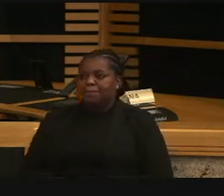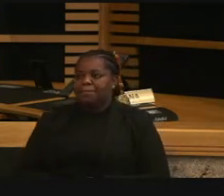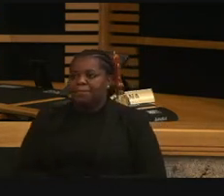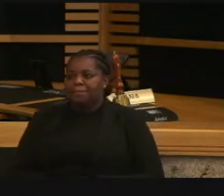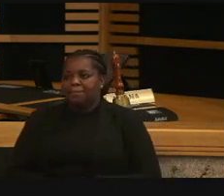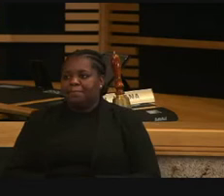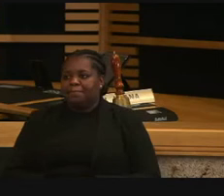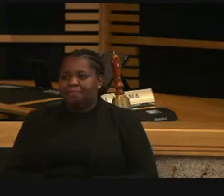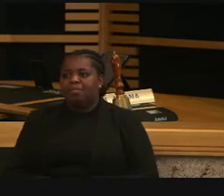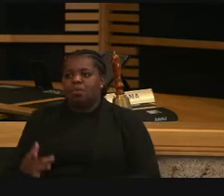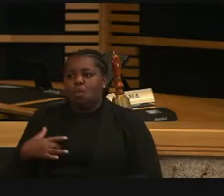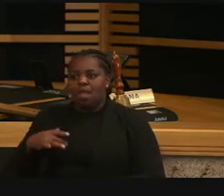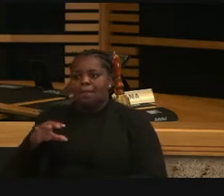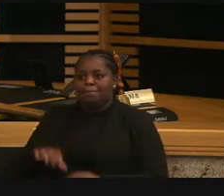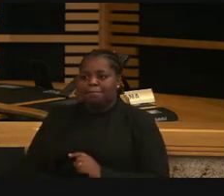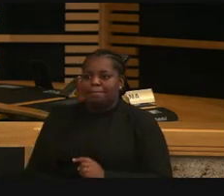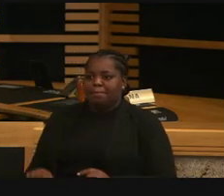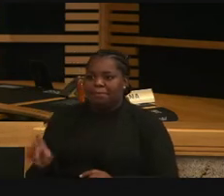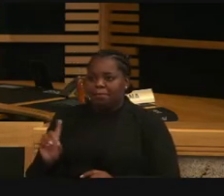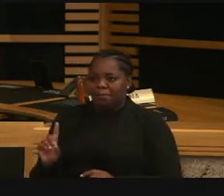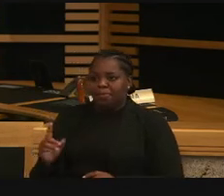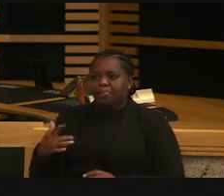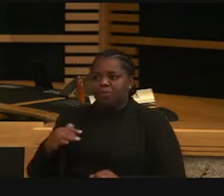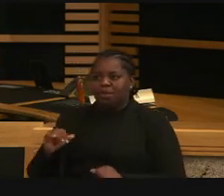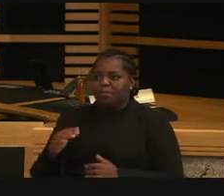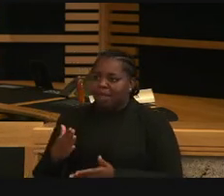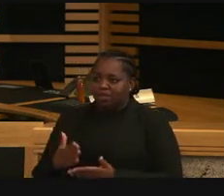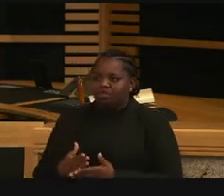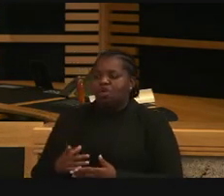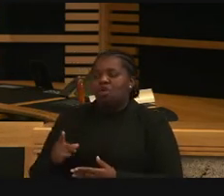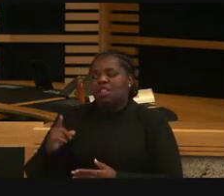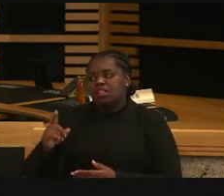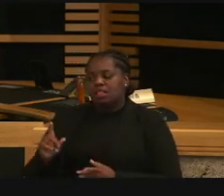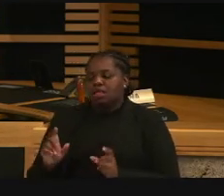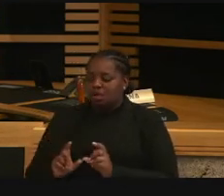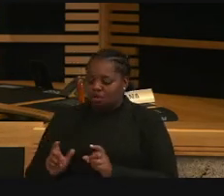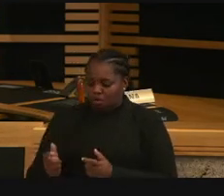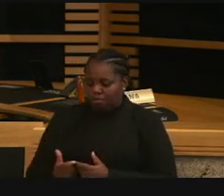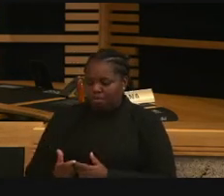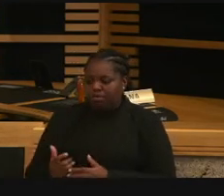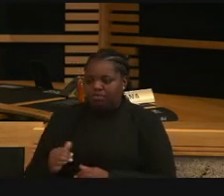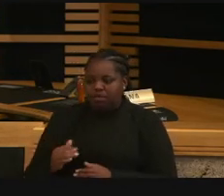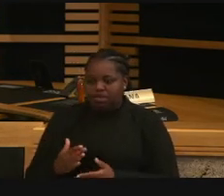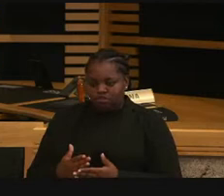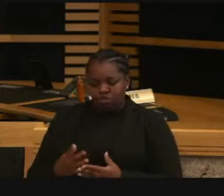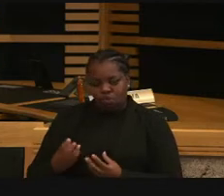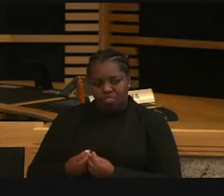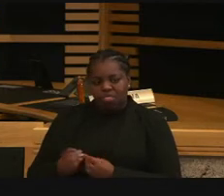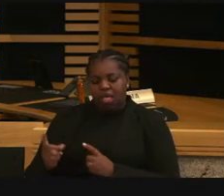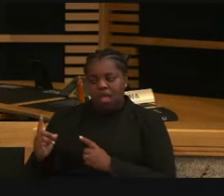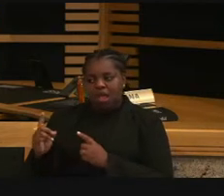Sifumanise pha into okokubana the department must ensure that the committee is accompanied by the accounting